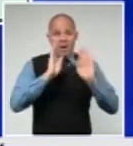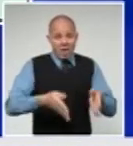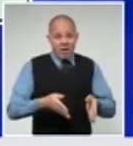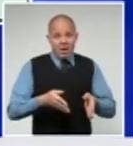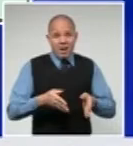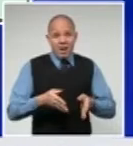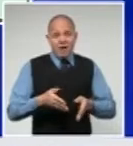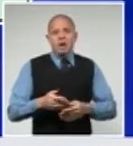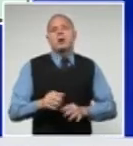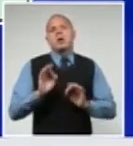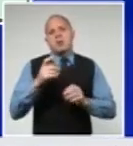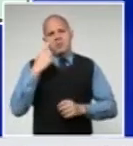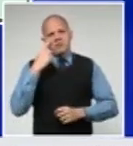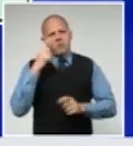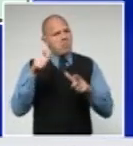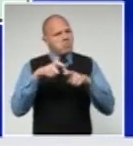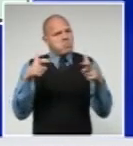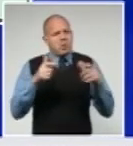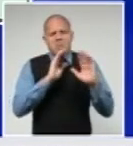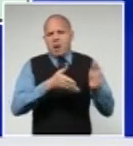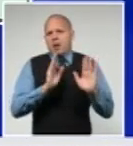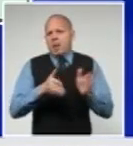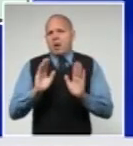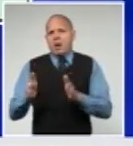6,225,763 cases and